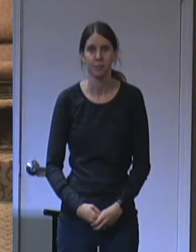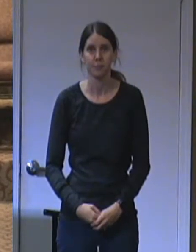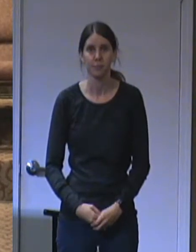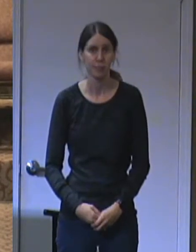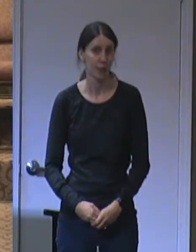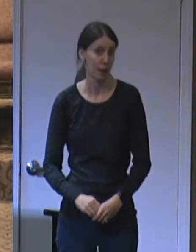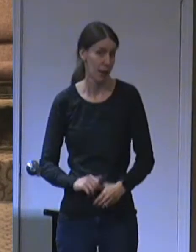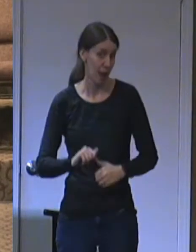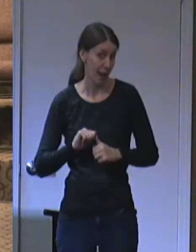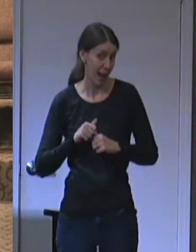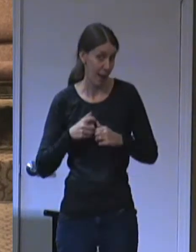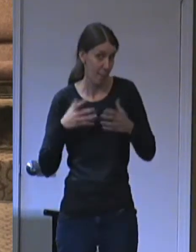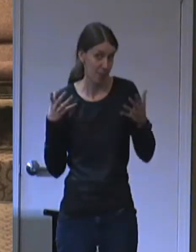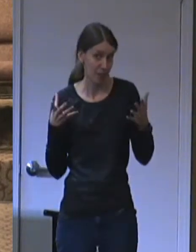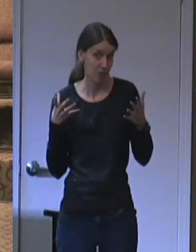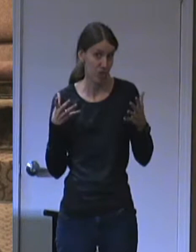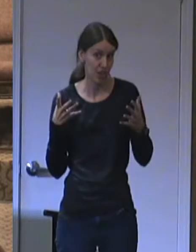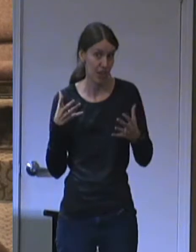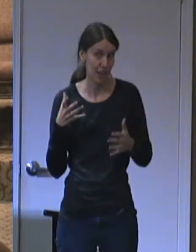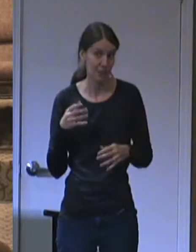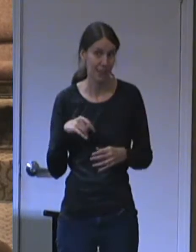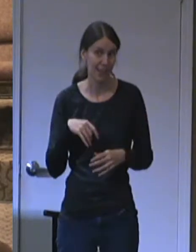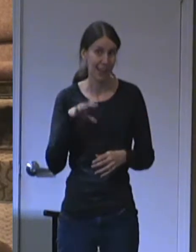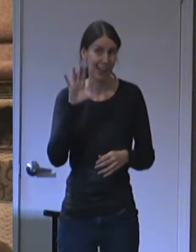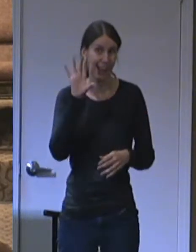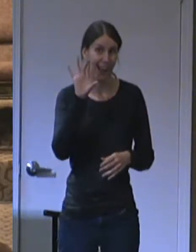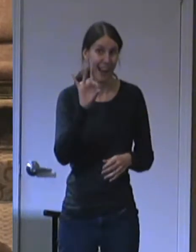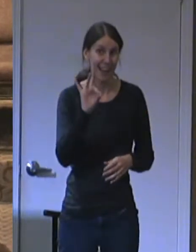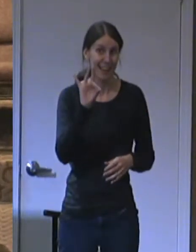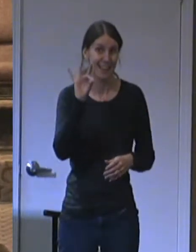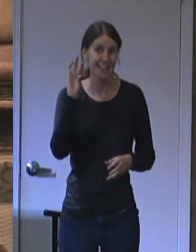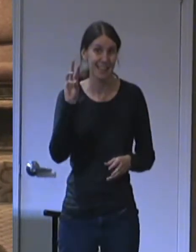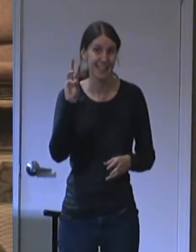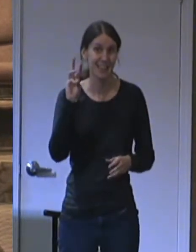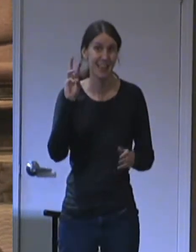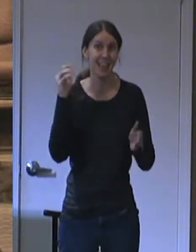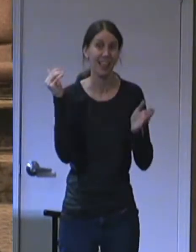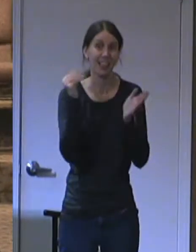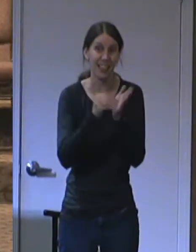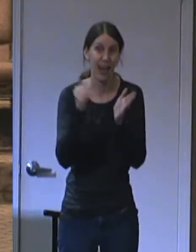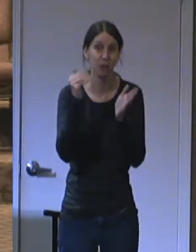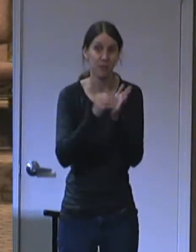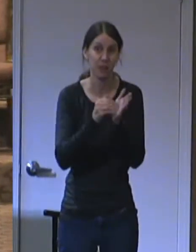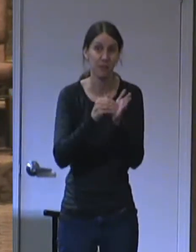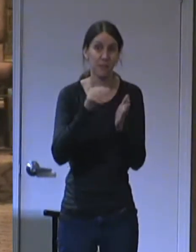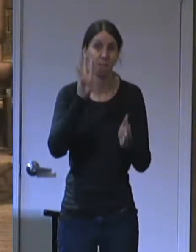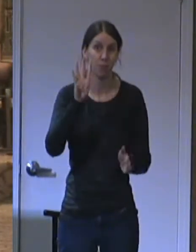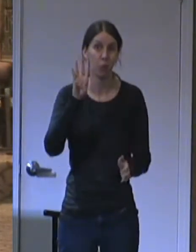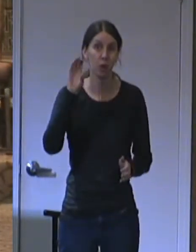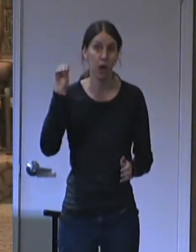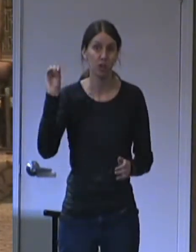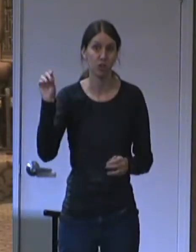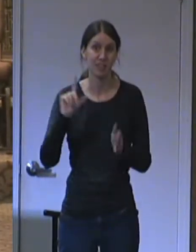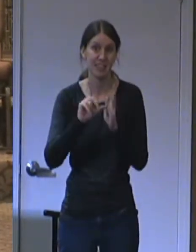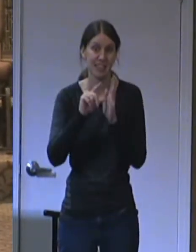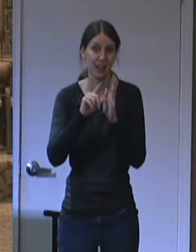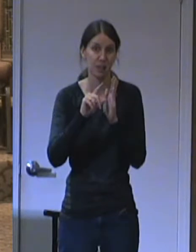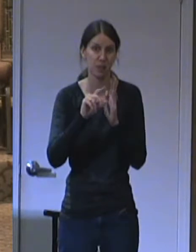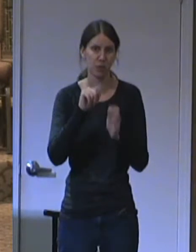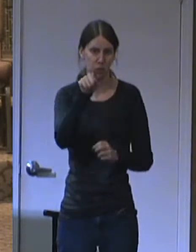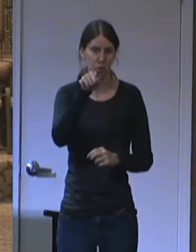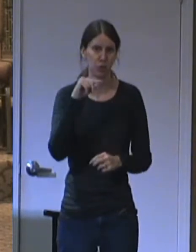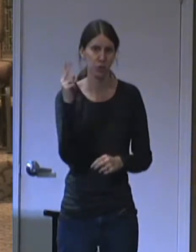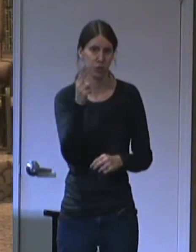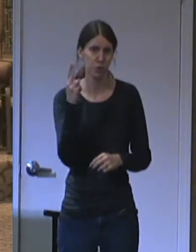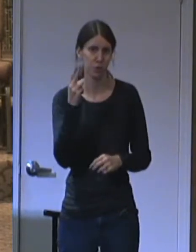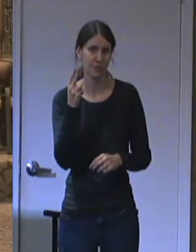How much of the 86,400 seconds you have every day do you use to thank